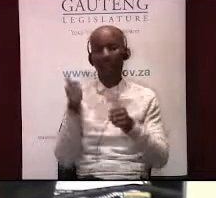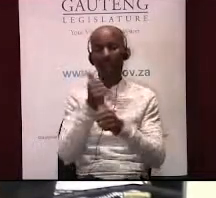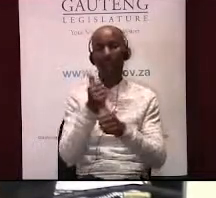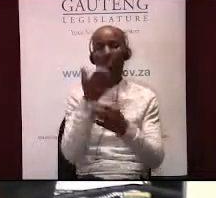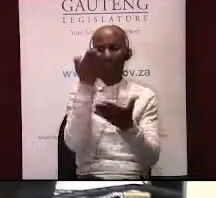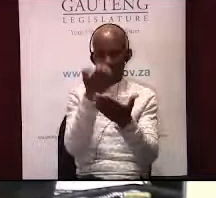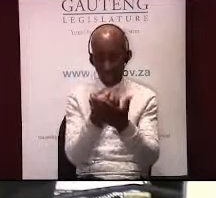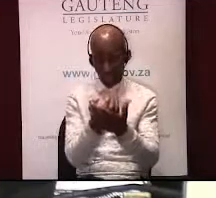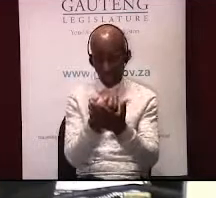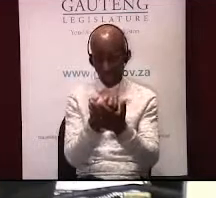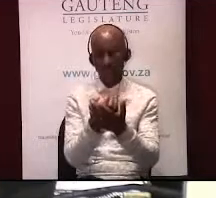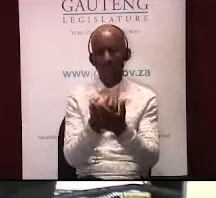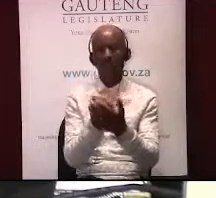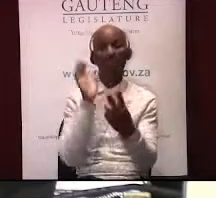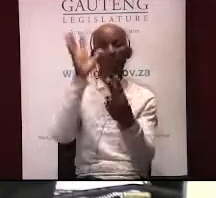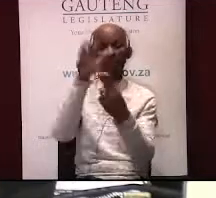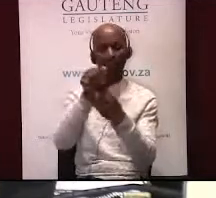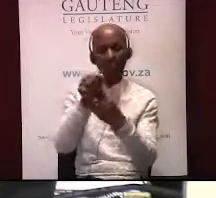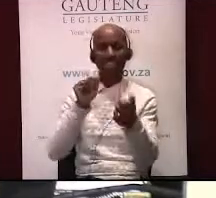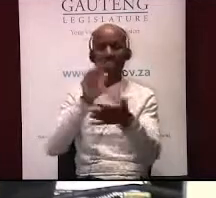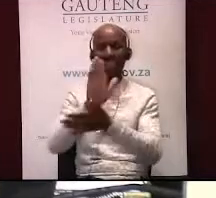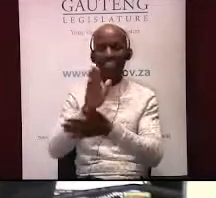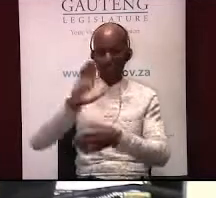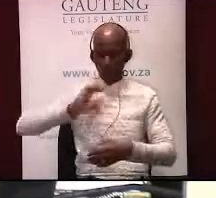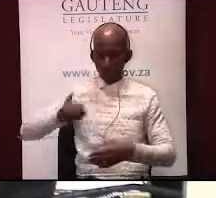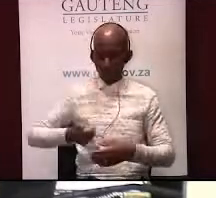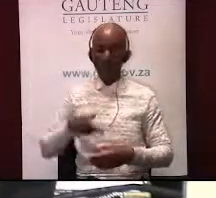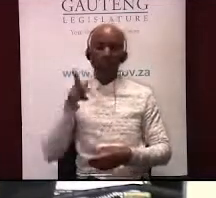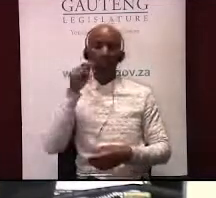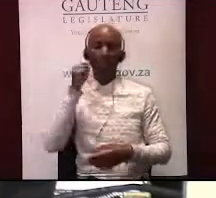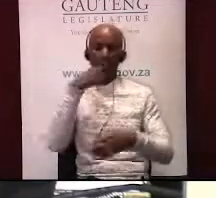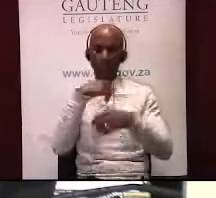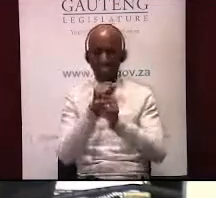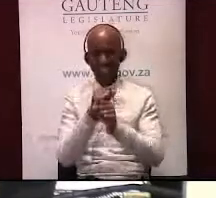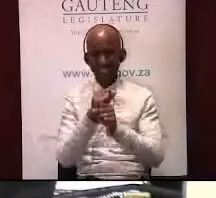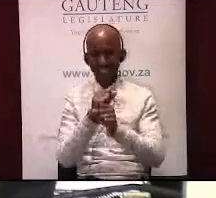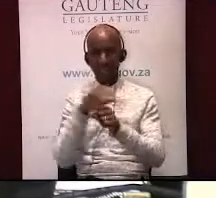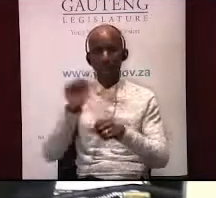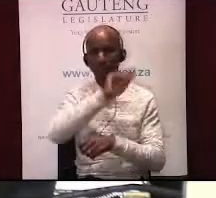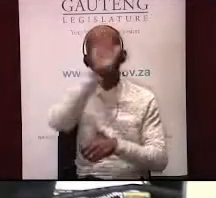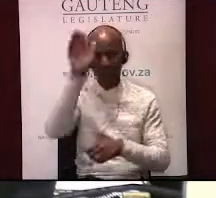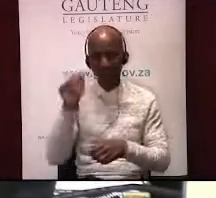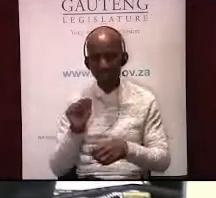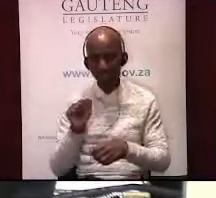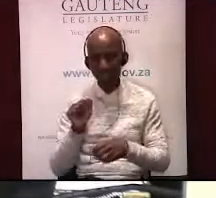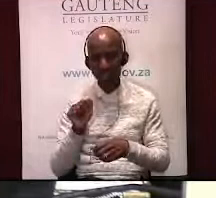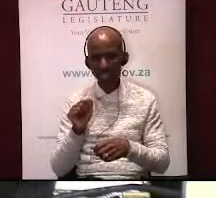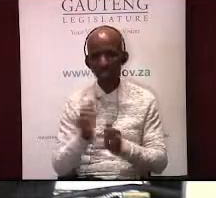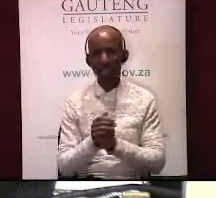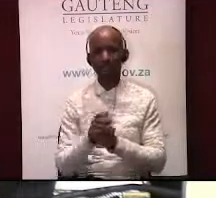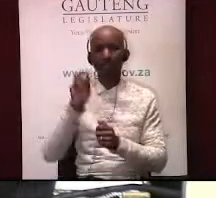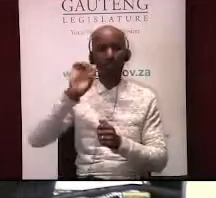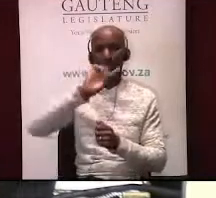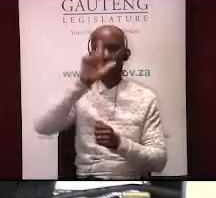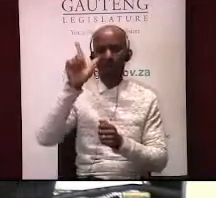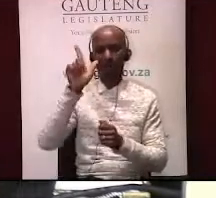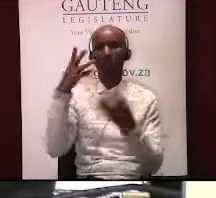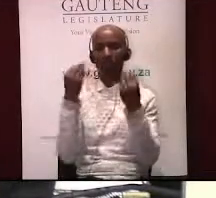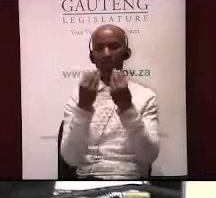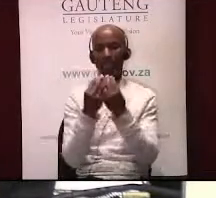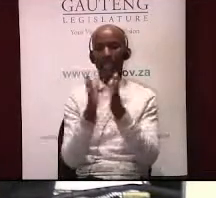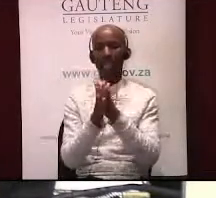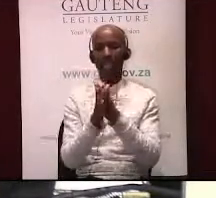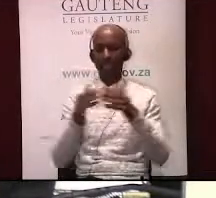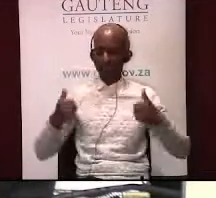incidences of violence against women by men cast aspersions to South Africa's moral fabric